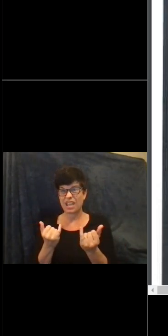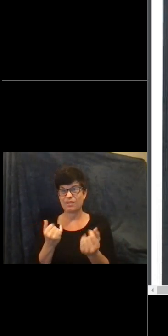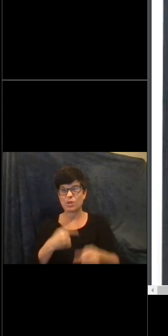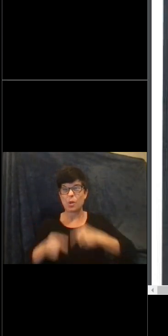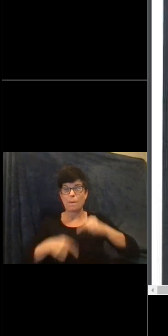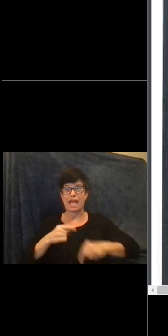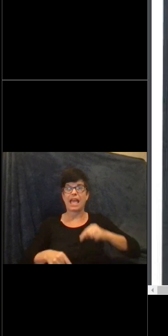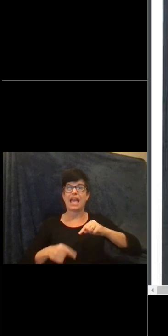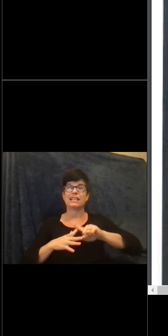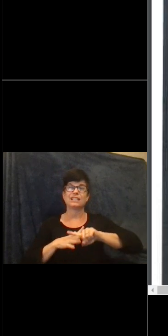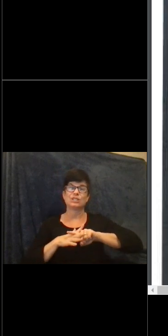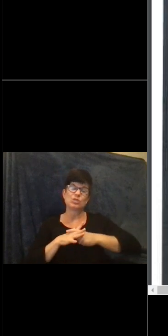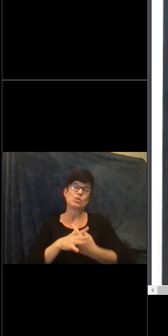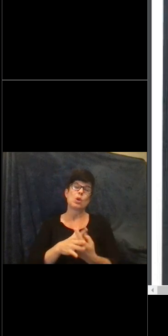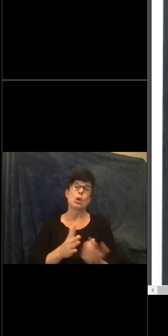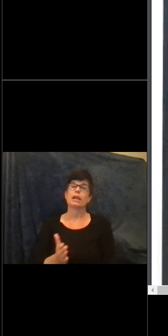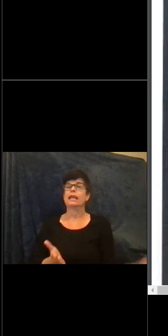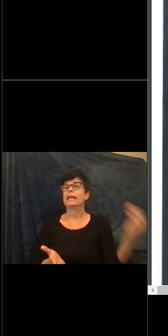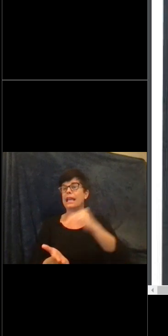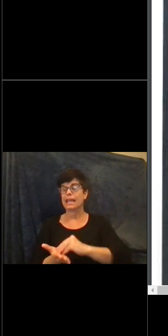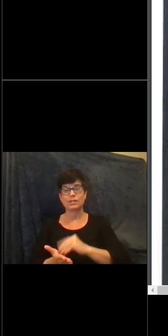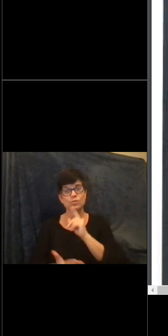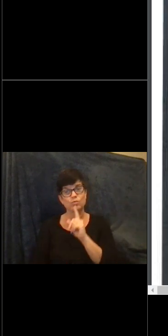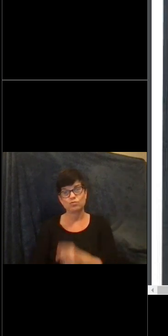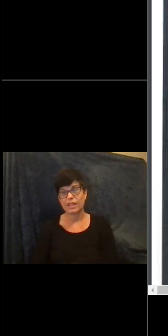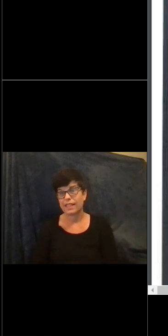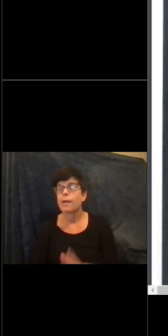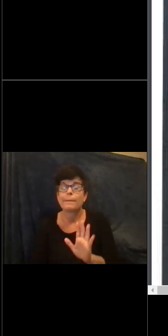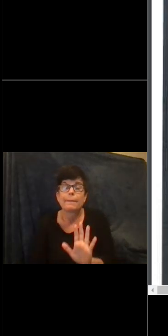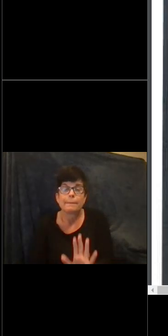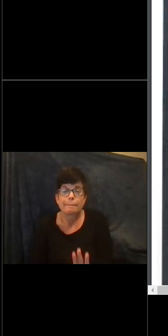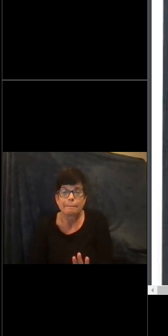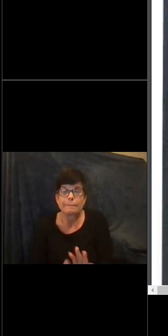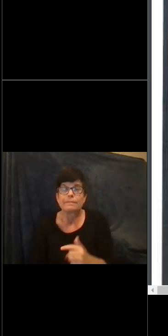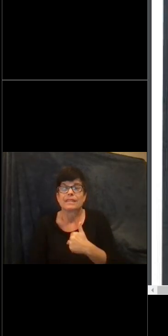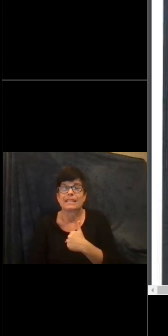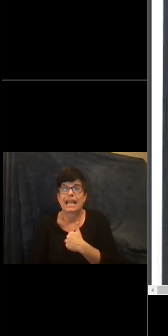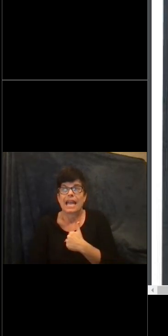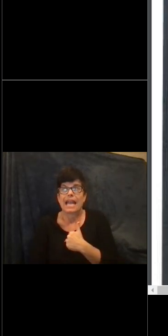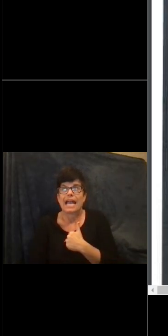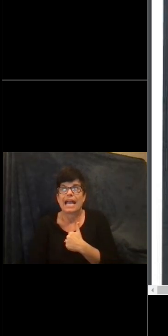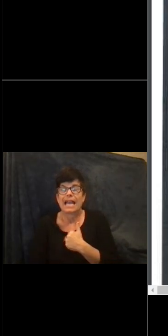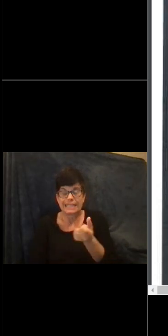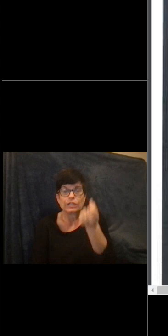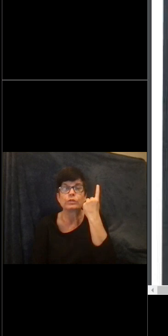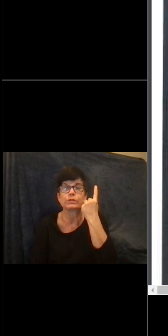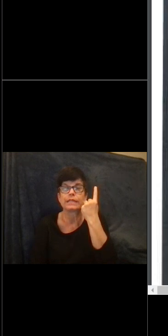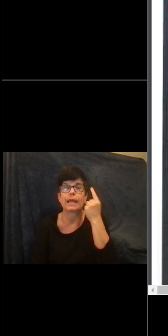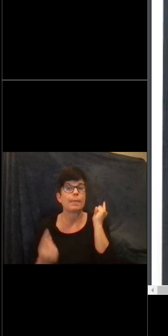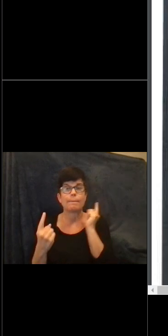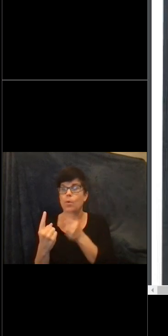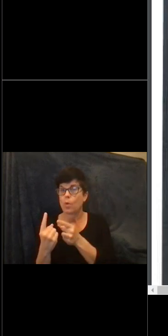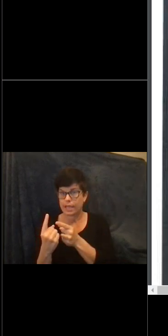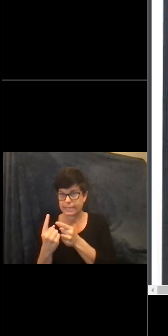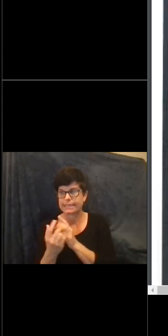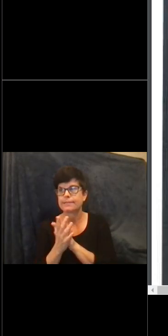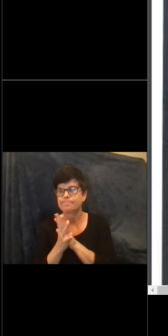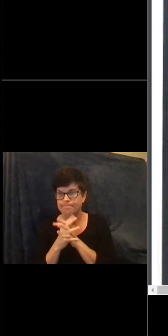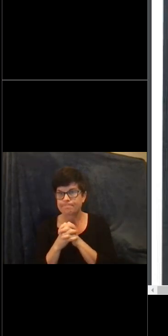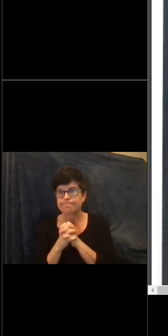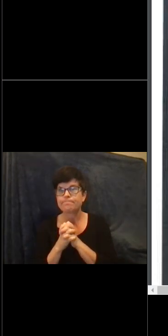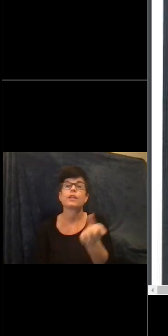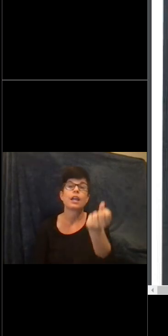all of this collaboration is just very, and I totally hear the points and I completely understand the